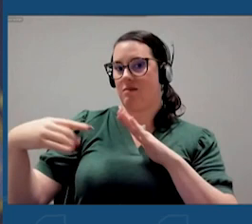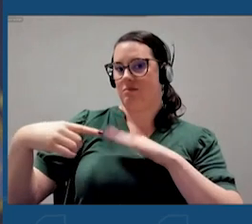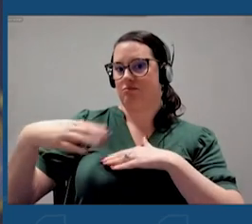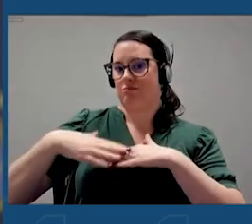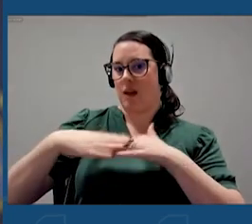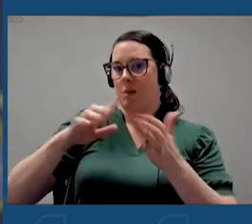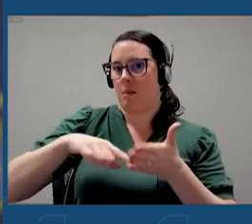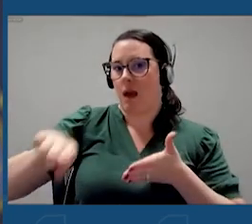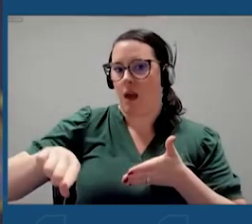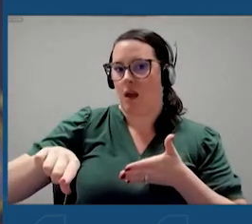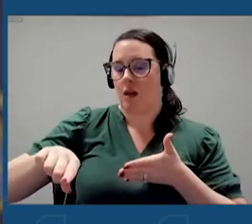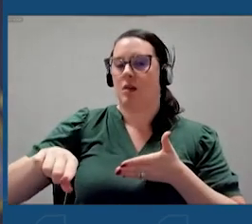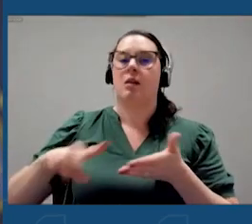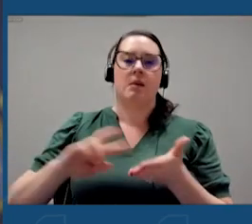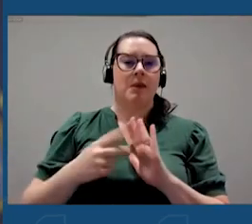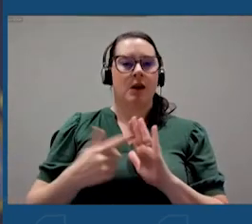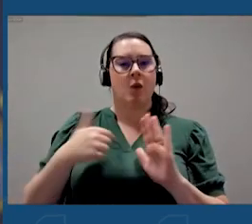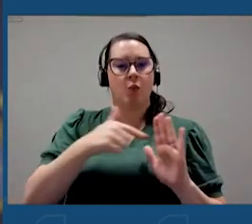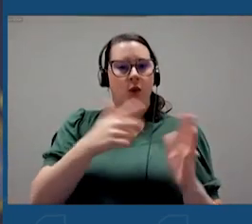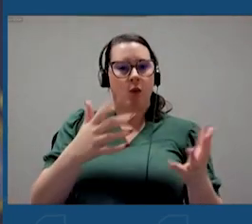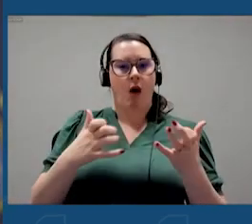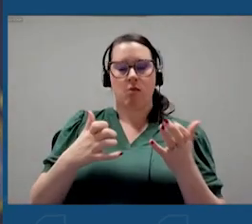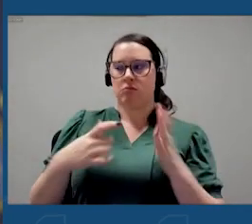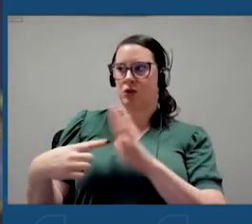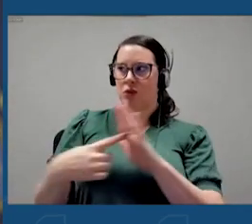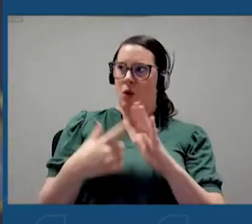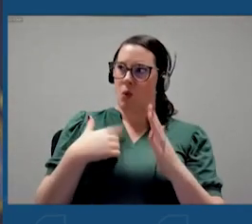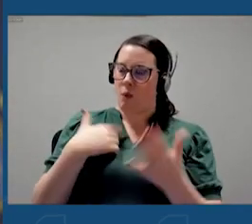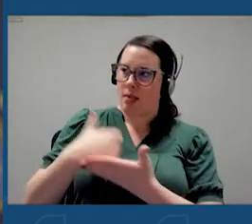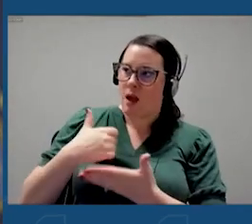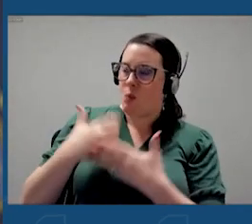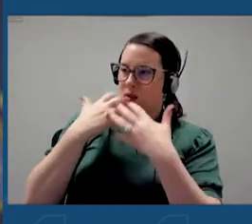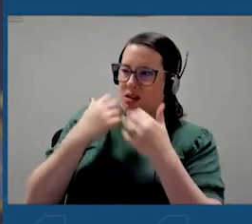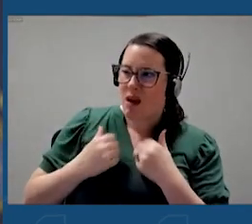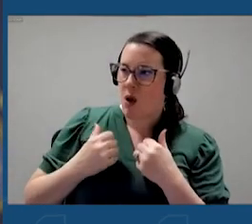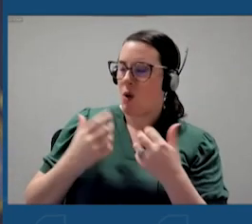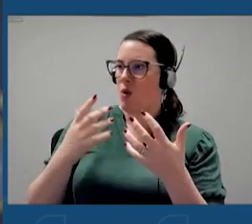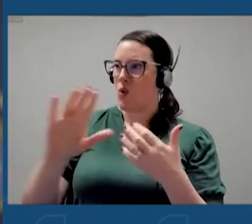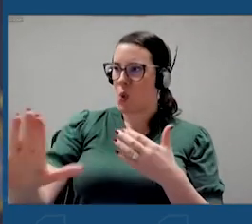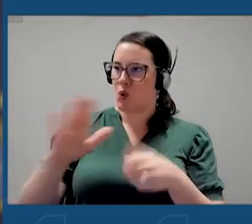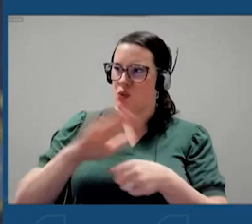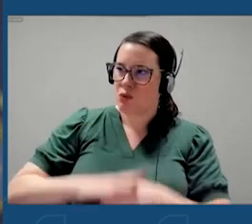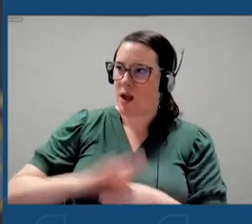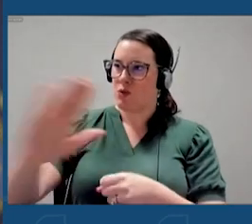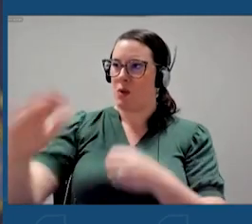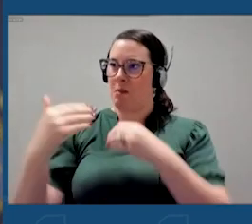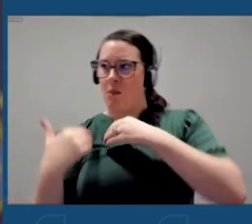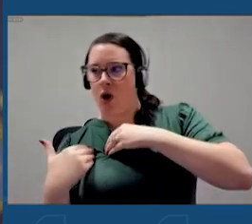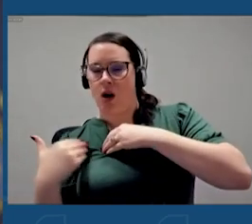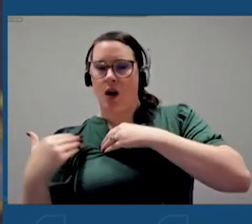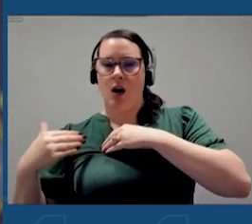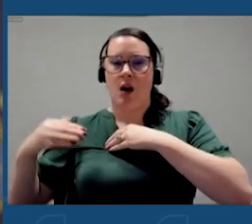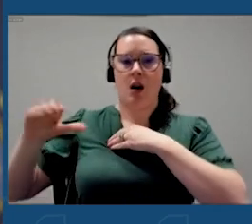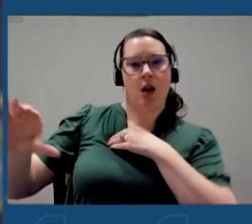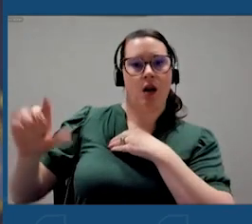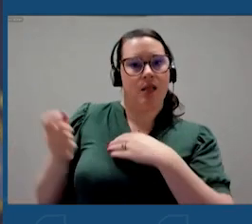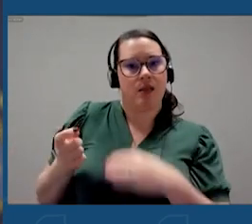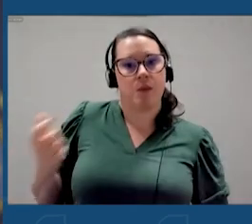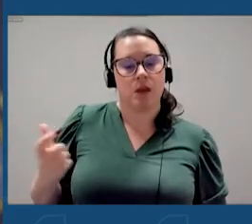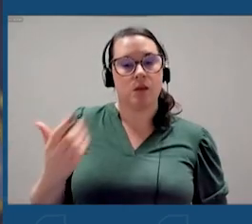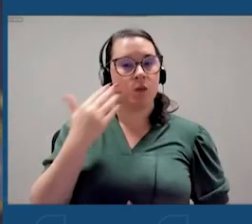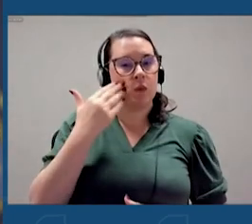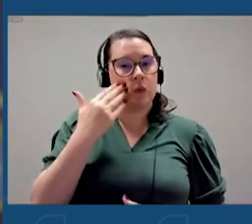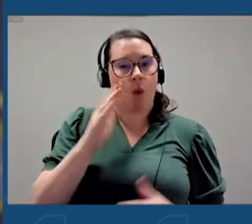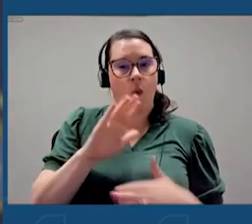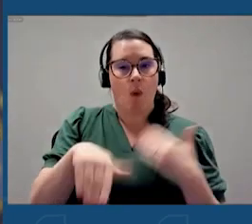say, we're here to help. We care about you. We want to take off some of that stress, some of that burden that's on your shoulders. So all these plans